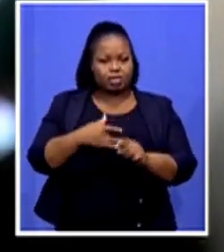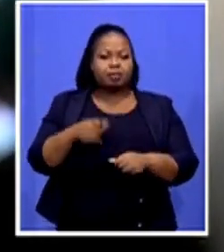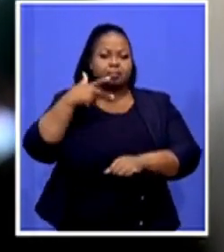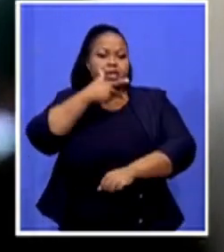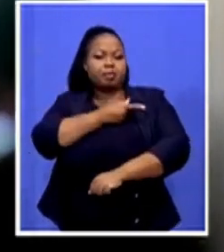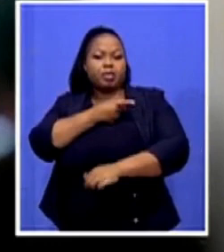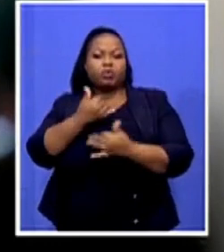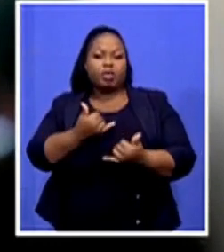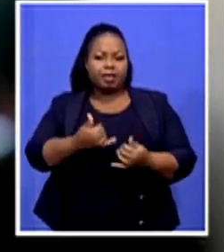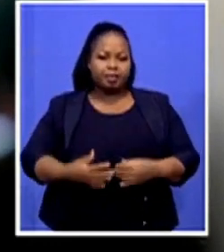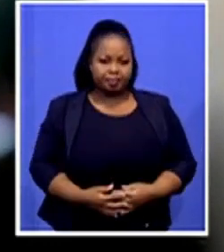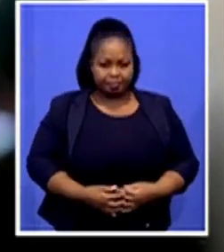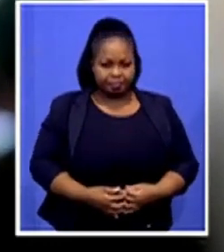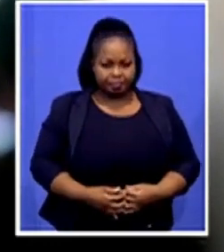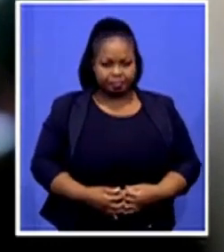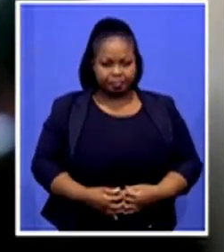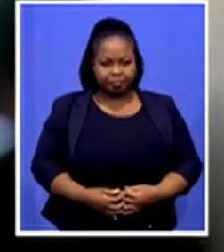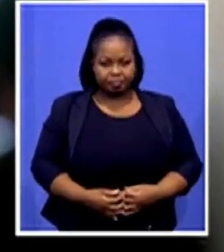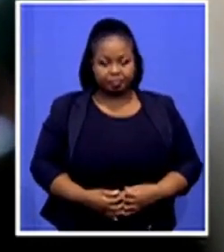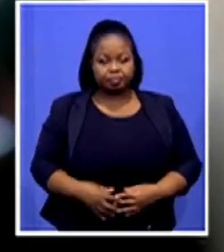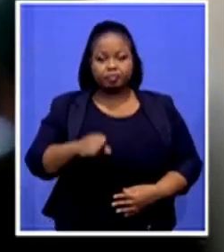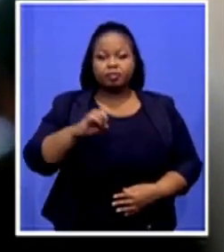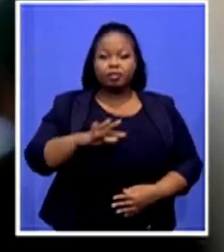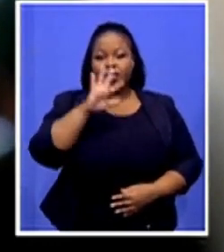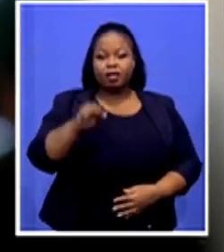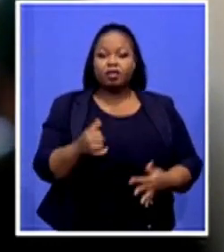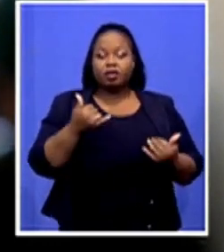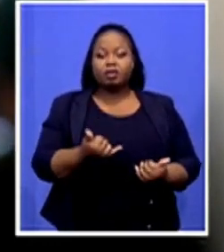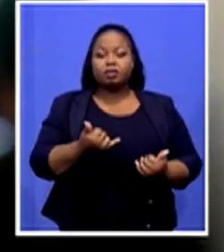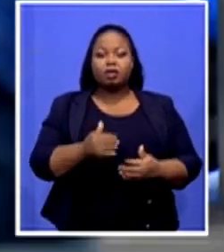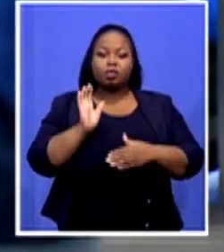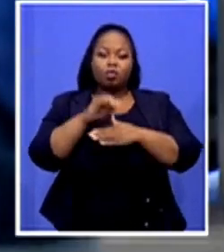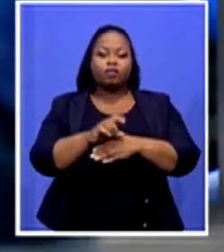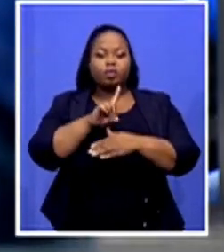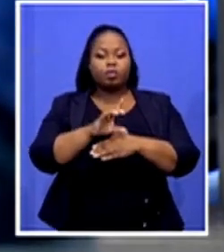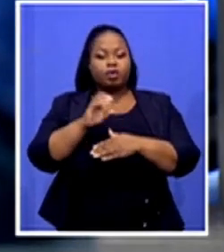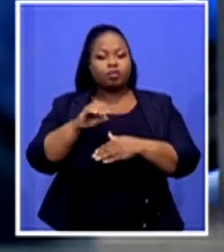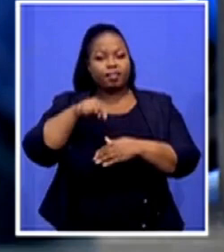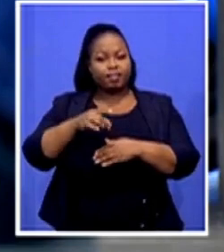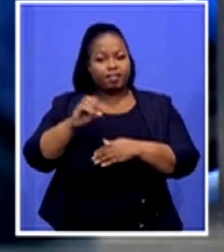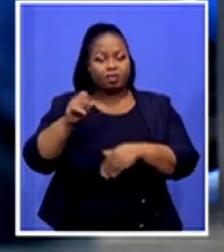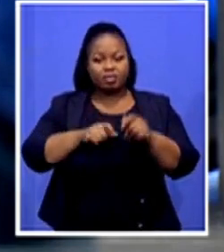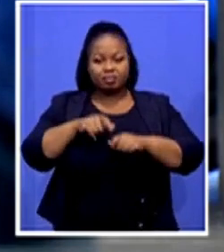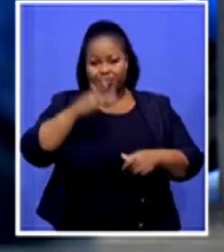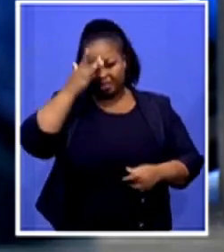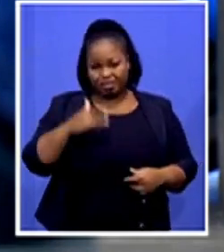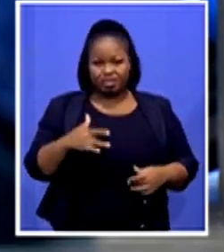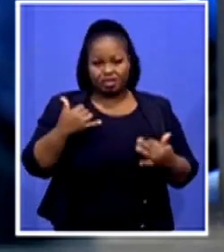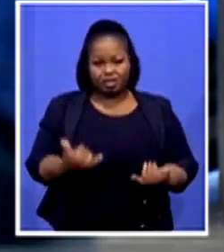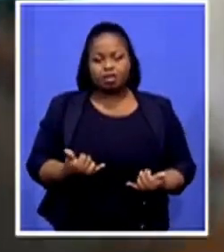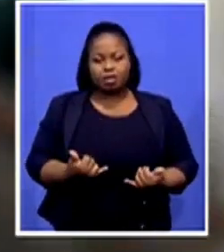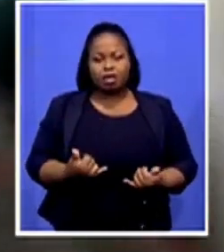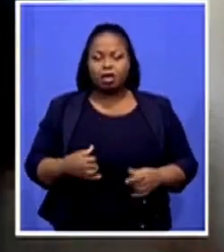South Africa reaches the over 100,000 infections mark, we catch up with these patients